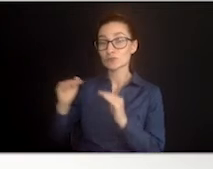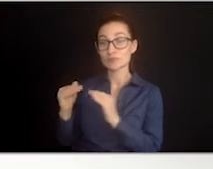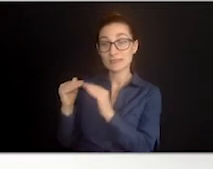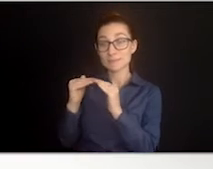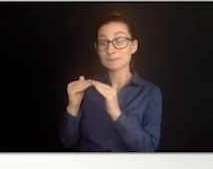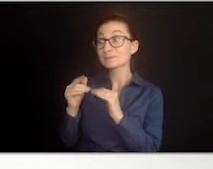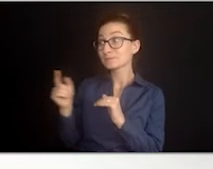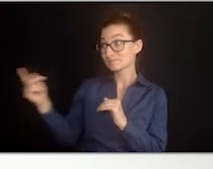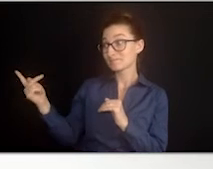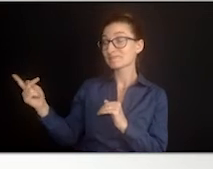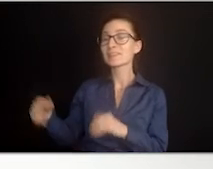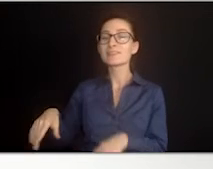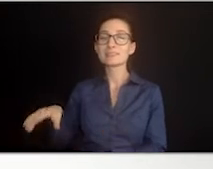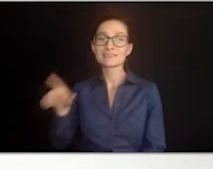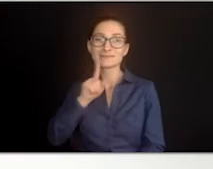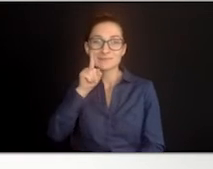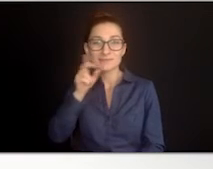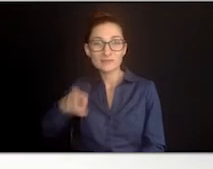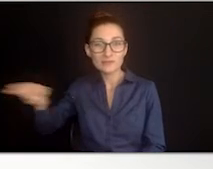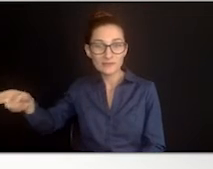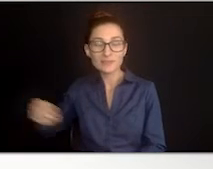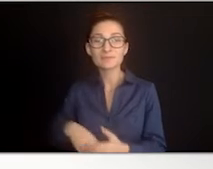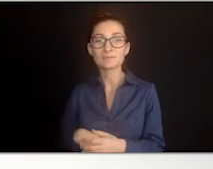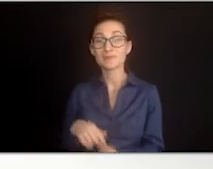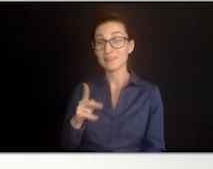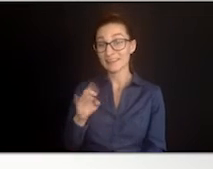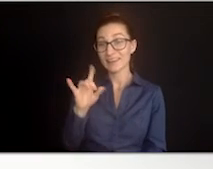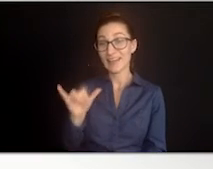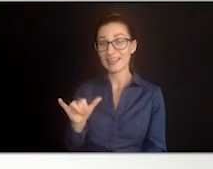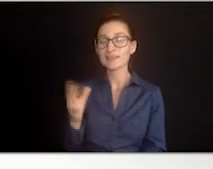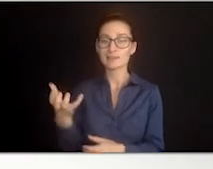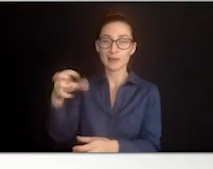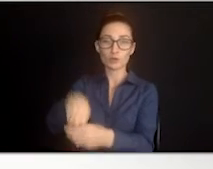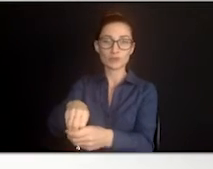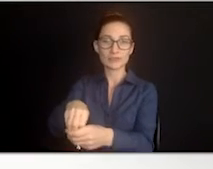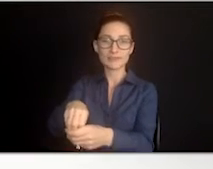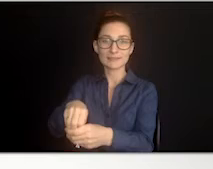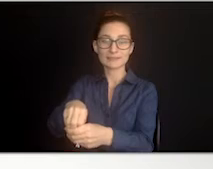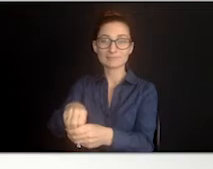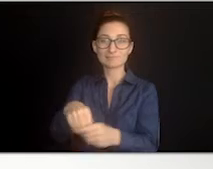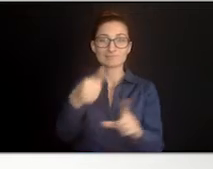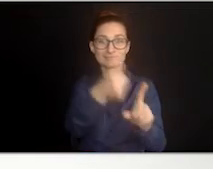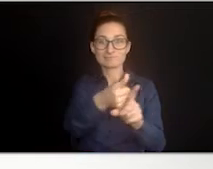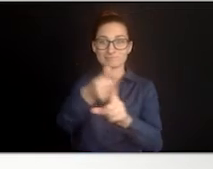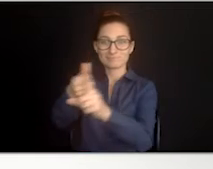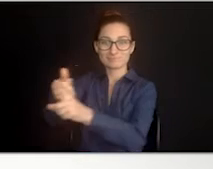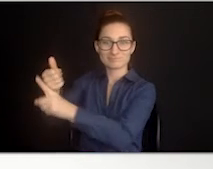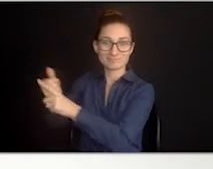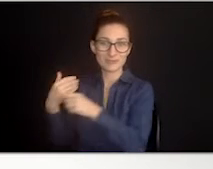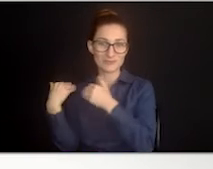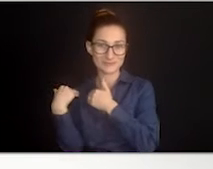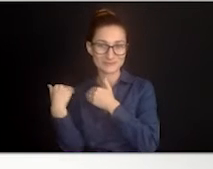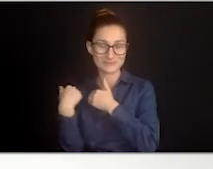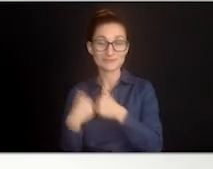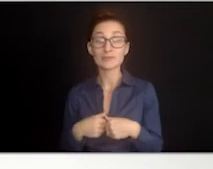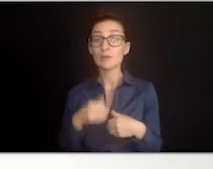they're DHH, and then Kelly is inclusion. And so we are all staunch